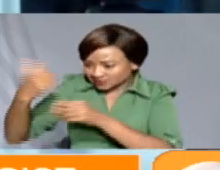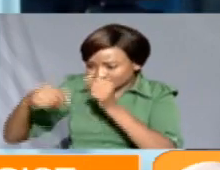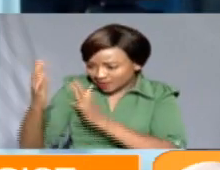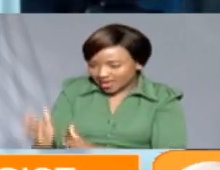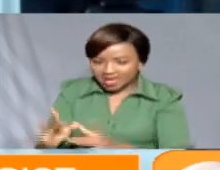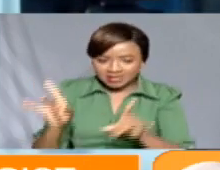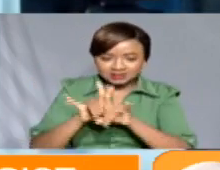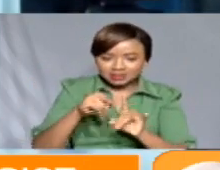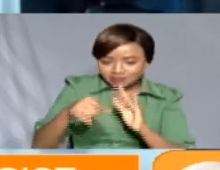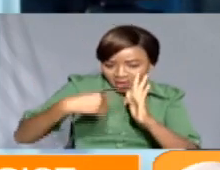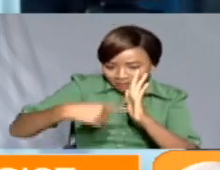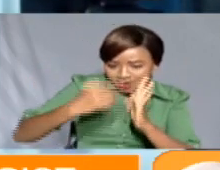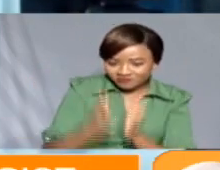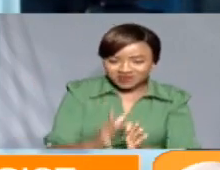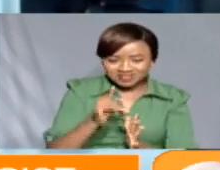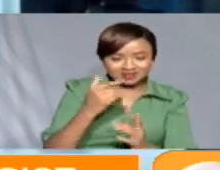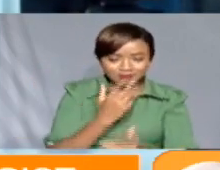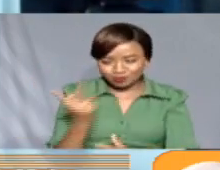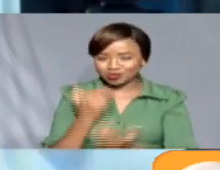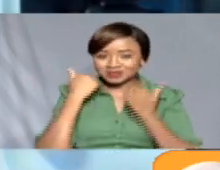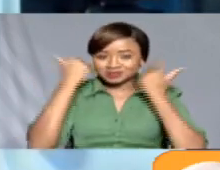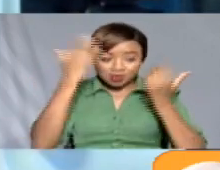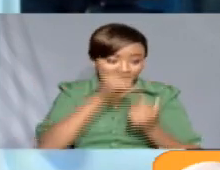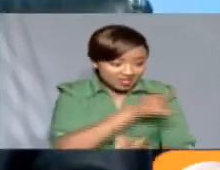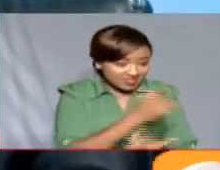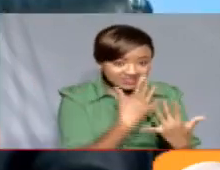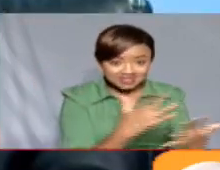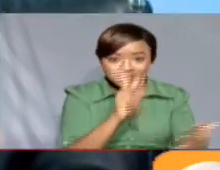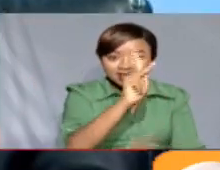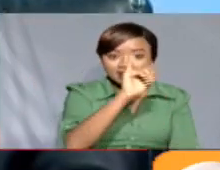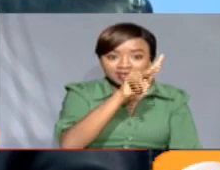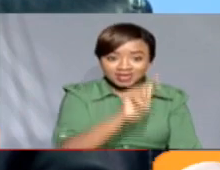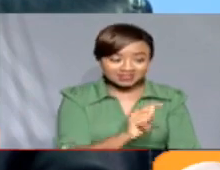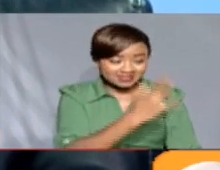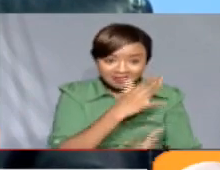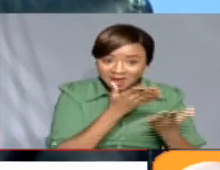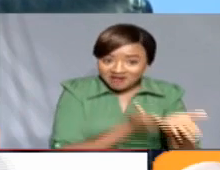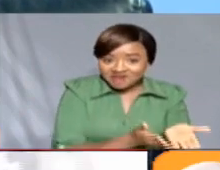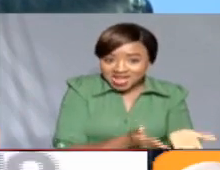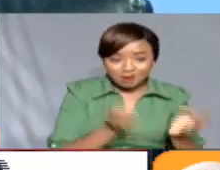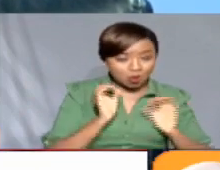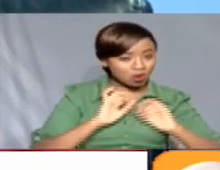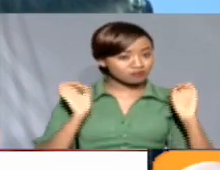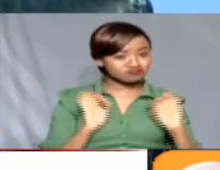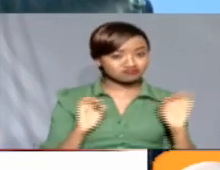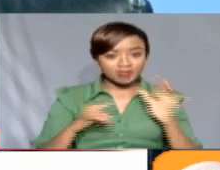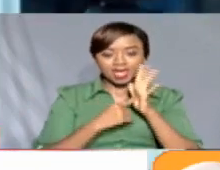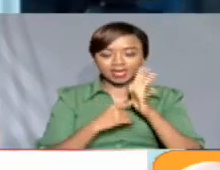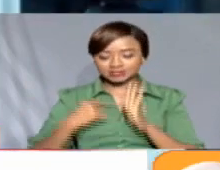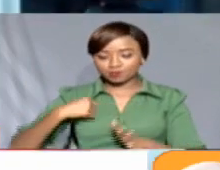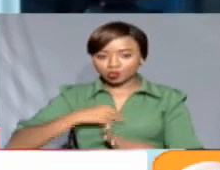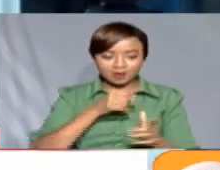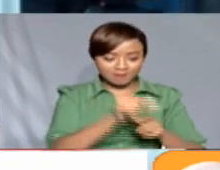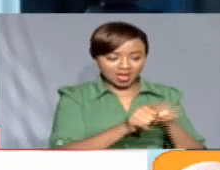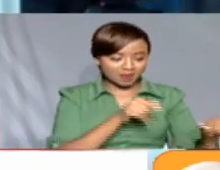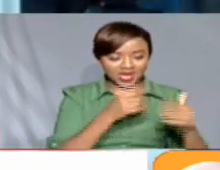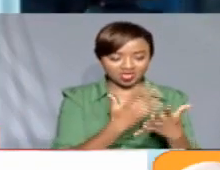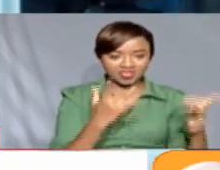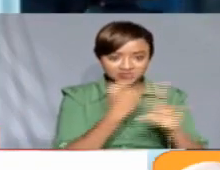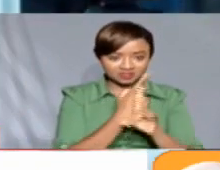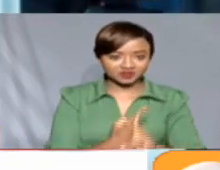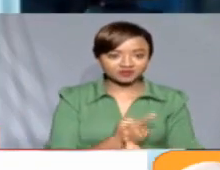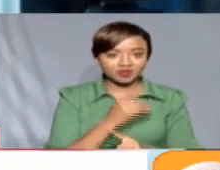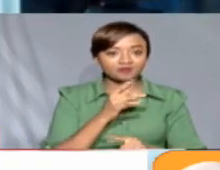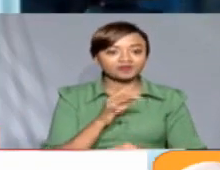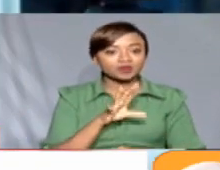manufacturers. It's not available. These things are just not available. We particularly buy most of our reagents, most